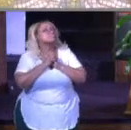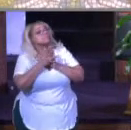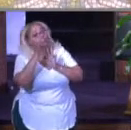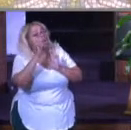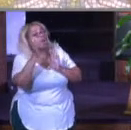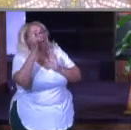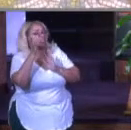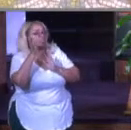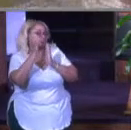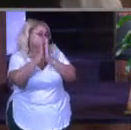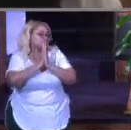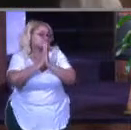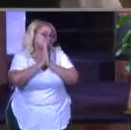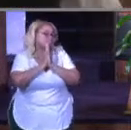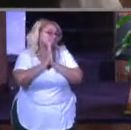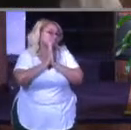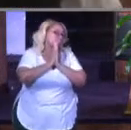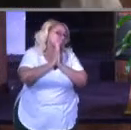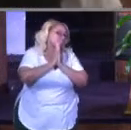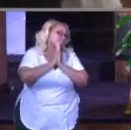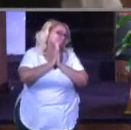God heard your prayer.